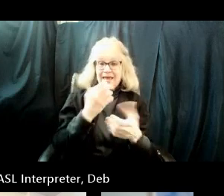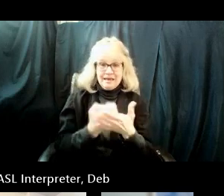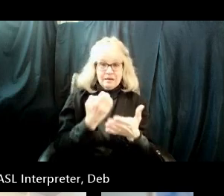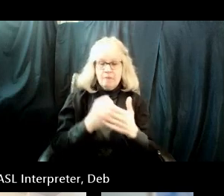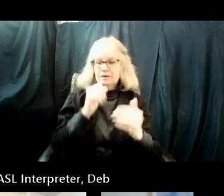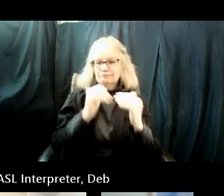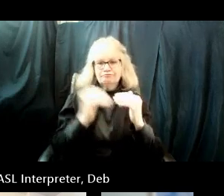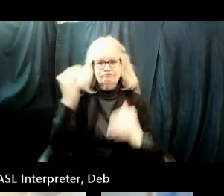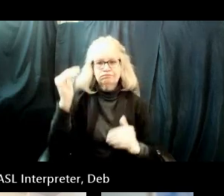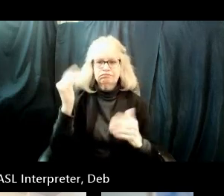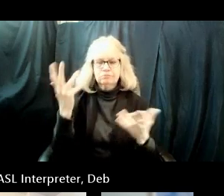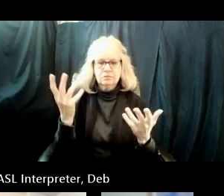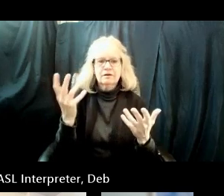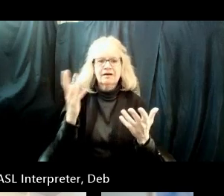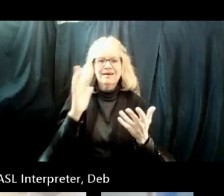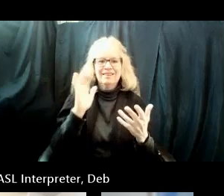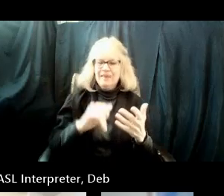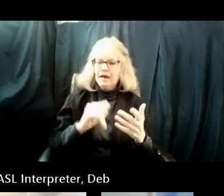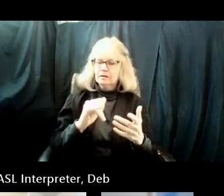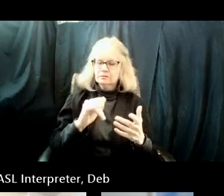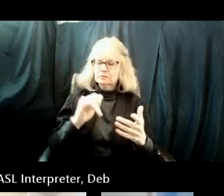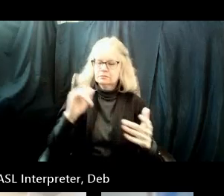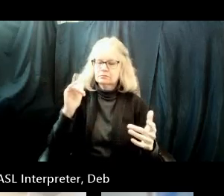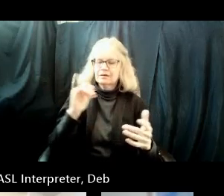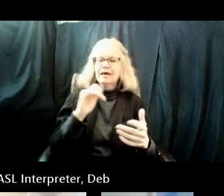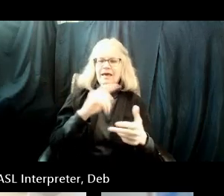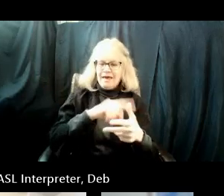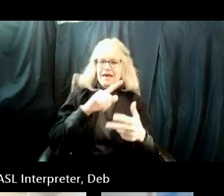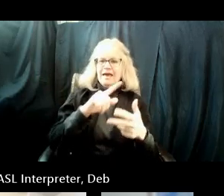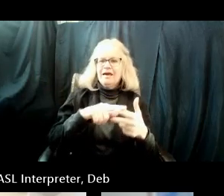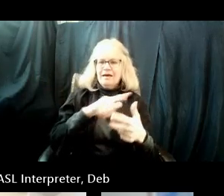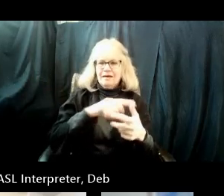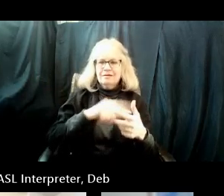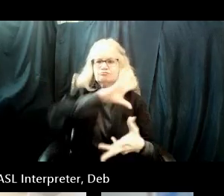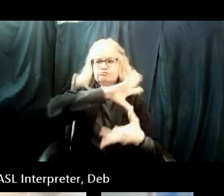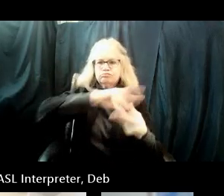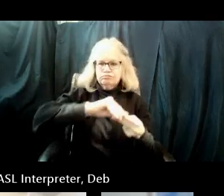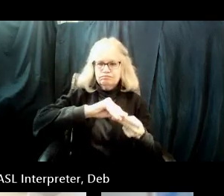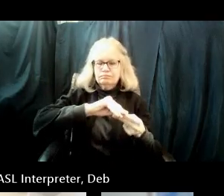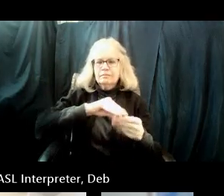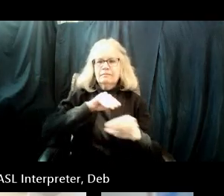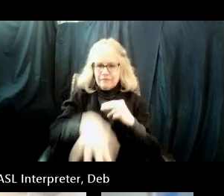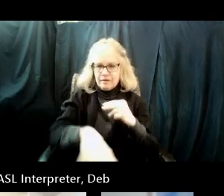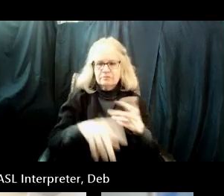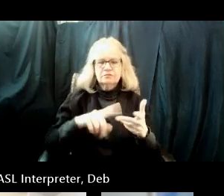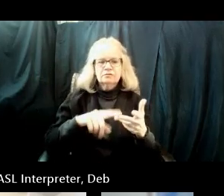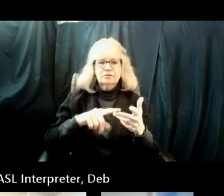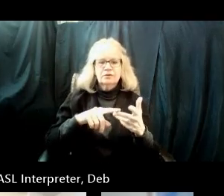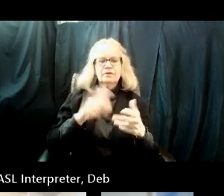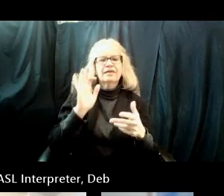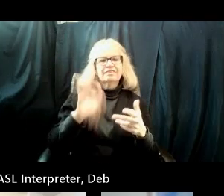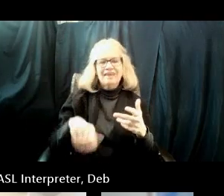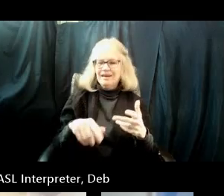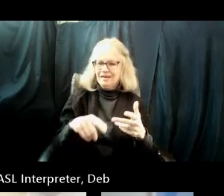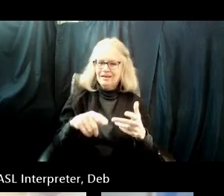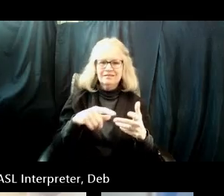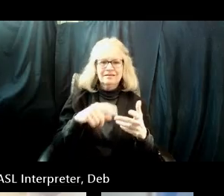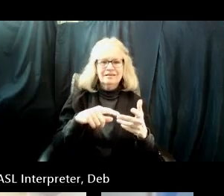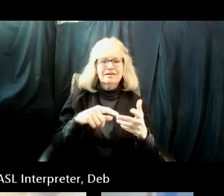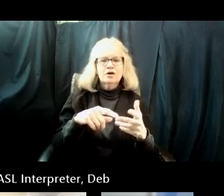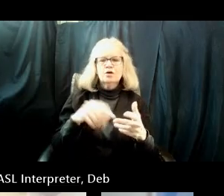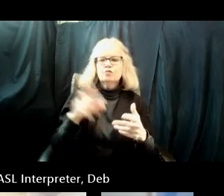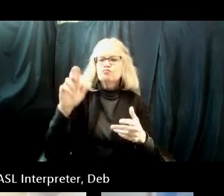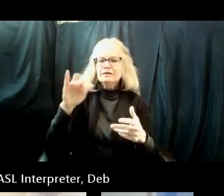inequality is really that cumulative effect of education and employment disparities. It is a key mechanism through which